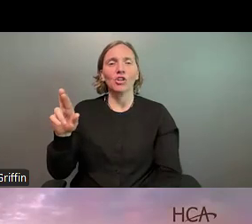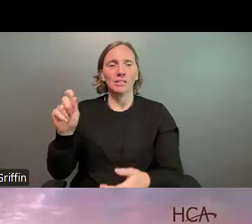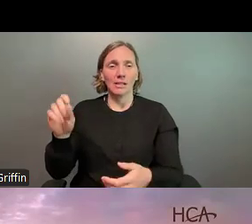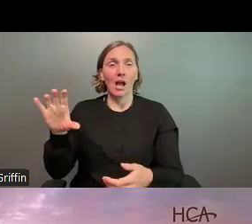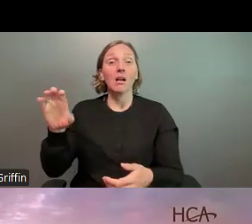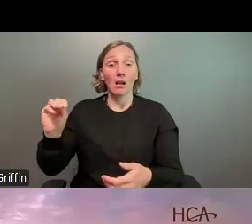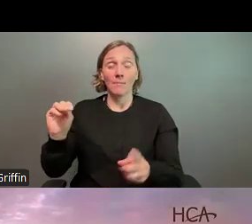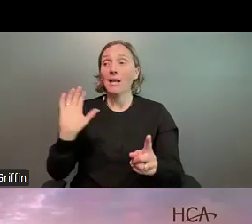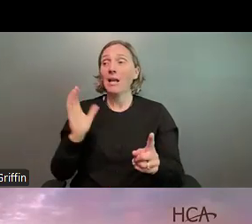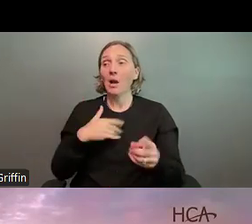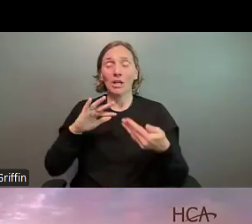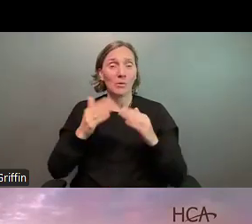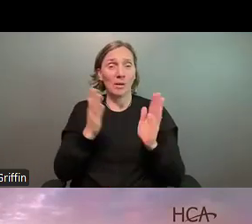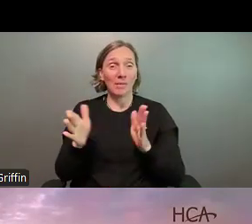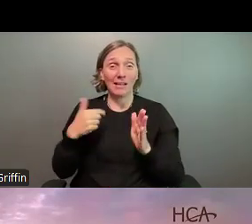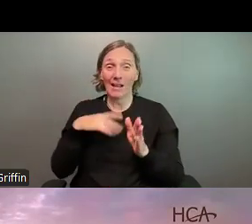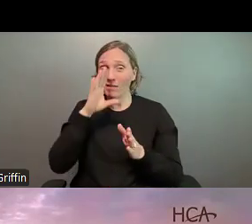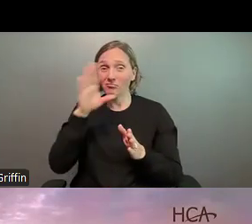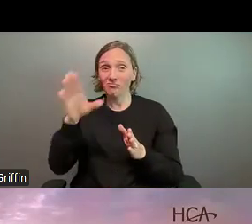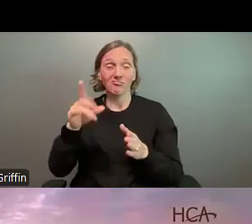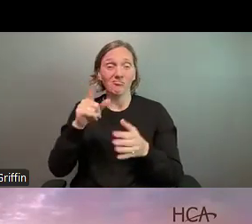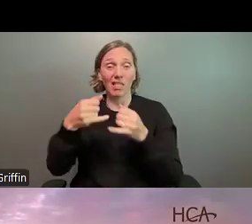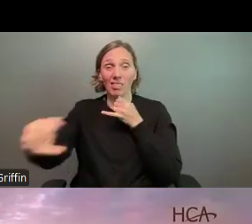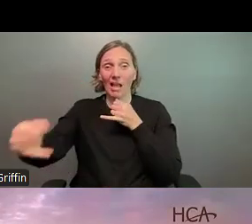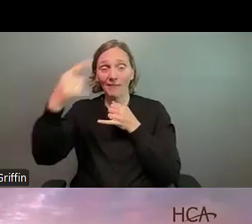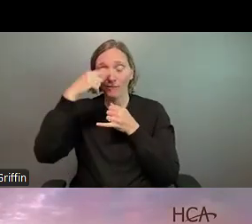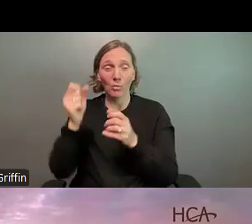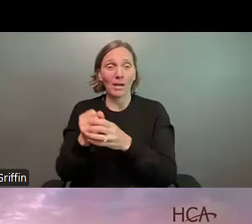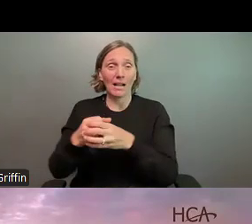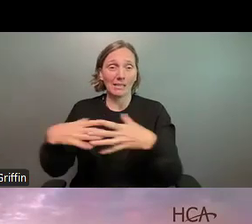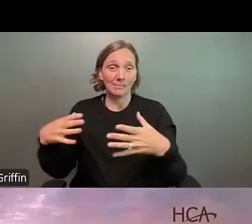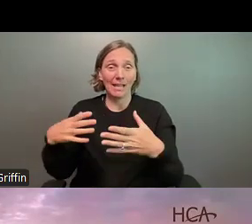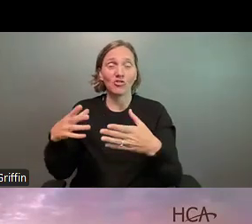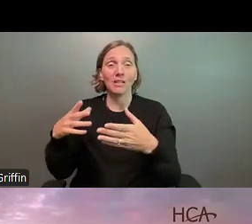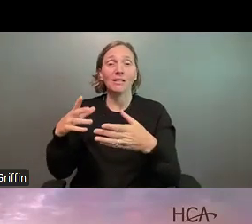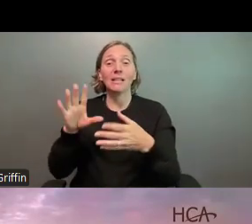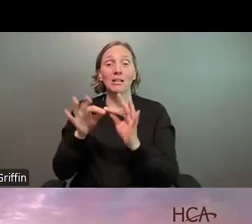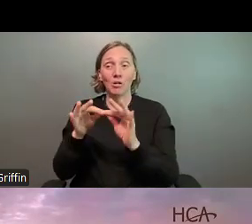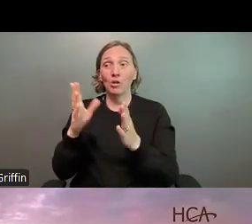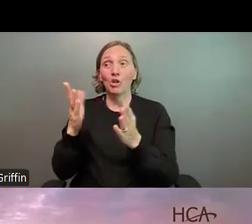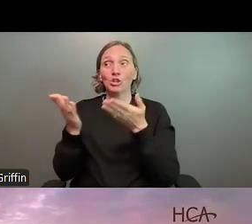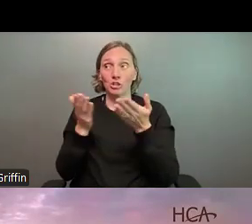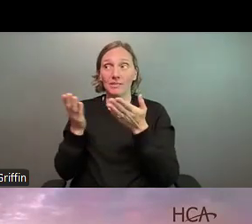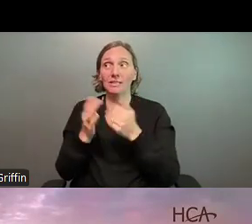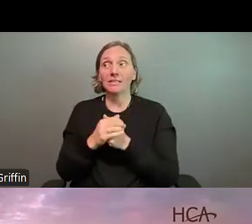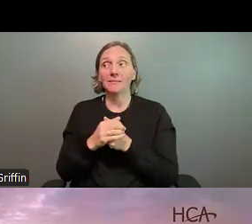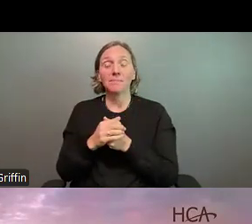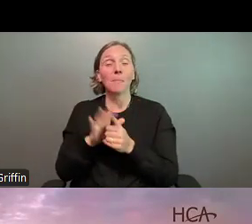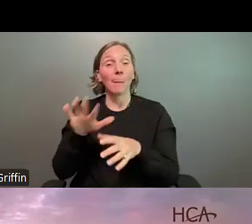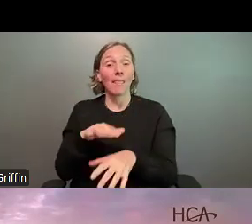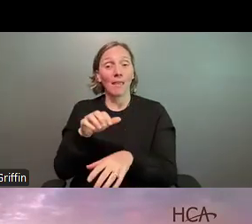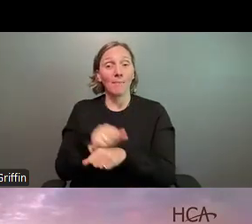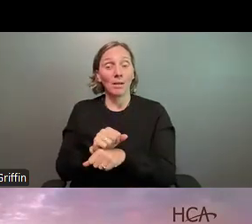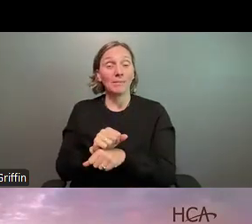a dedicated line for Apple Health Expansion member interpreter services. The appointments can be